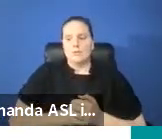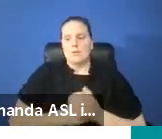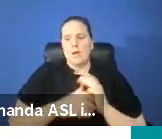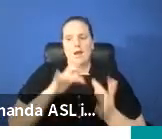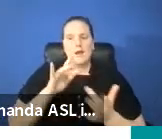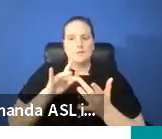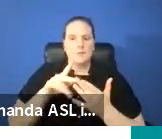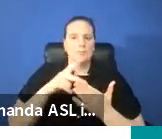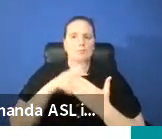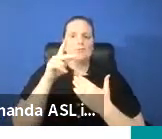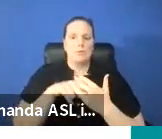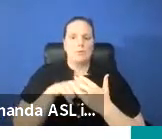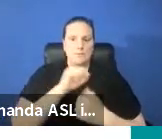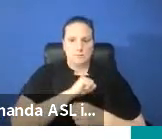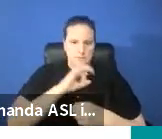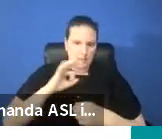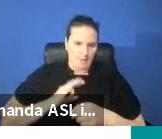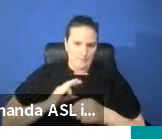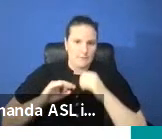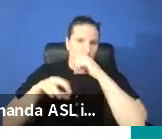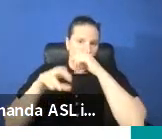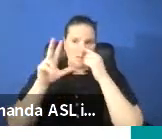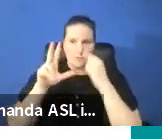contact program staff at